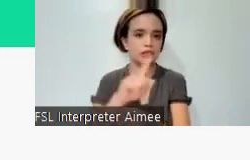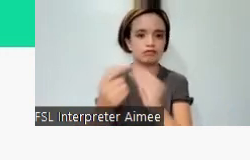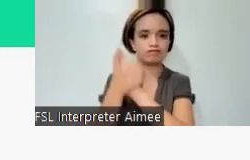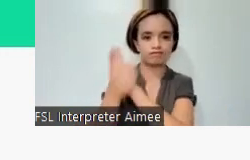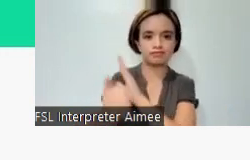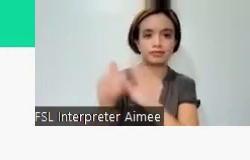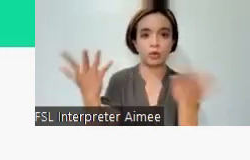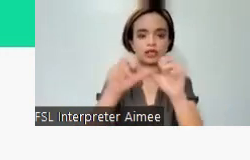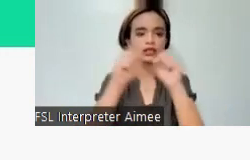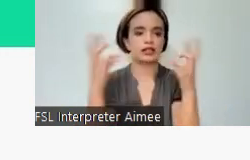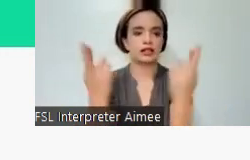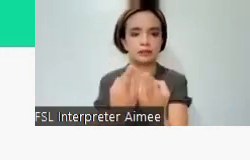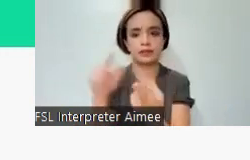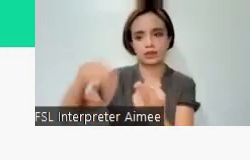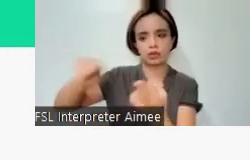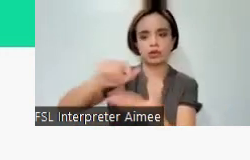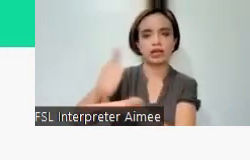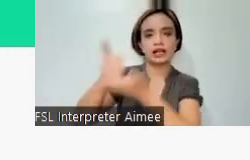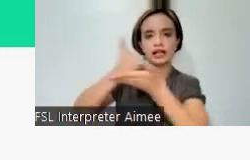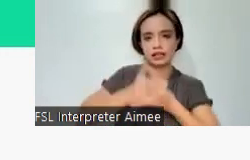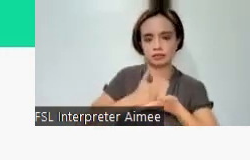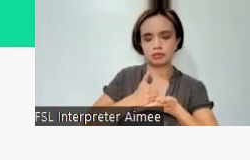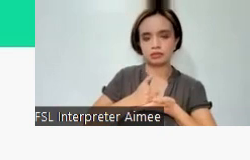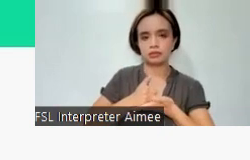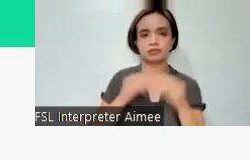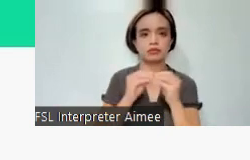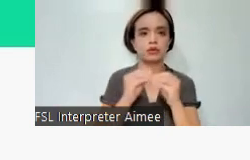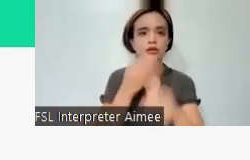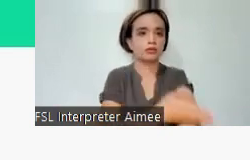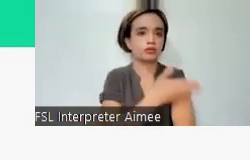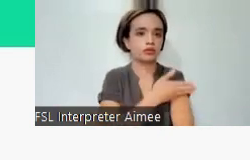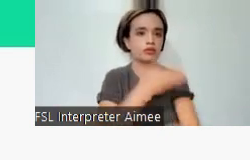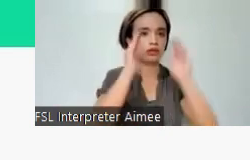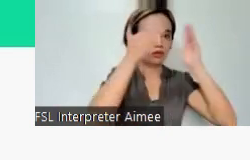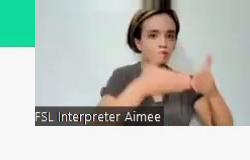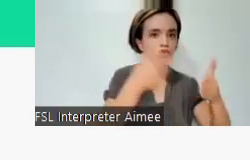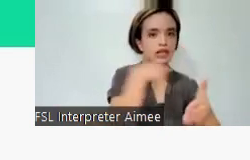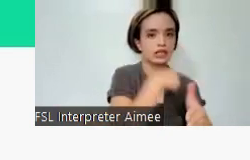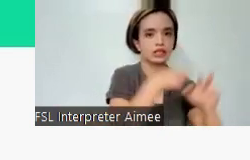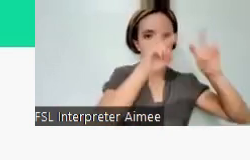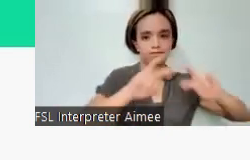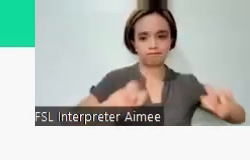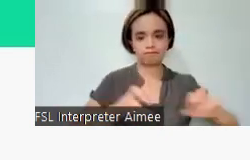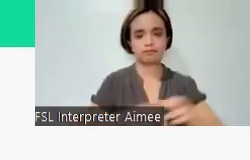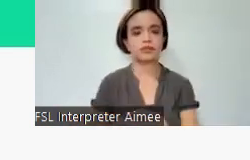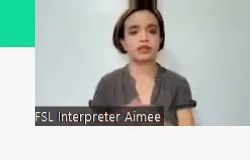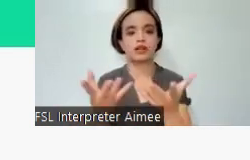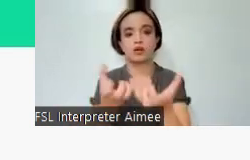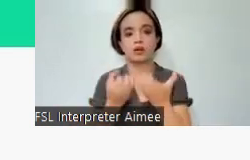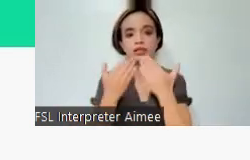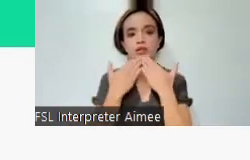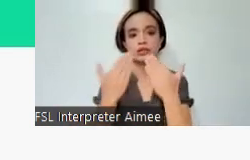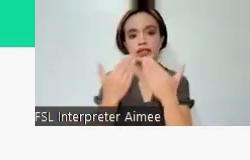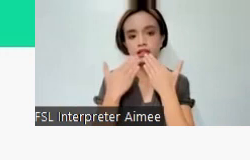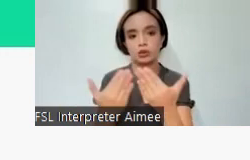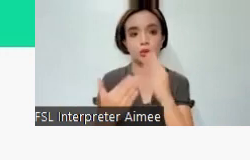session, which helped us in sharpening the focus of our endeavor. We would also like to